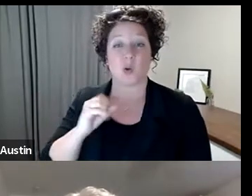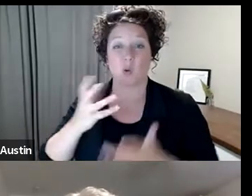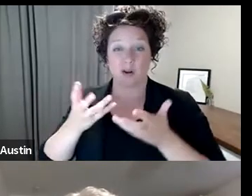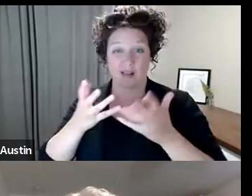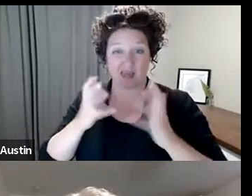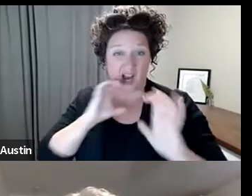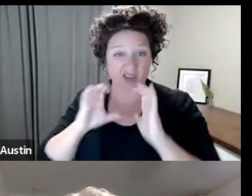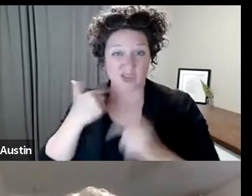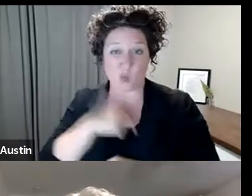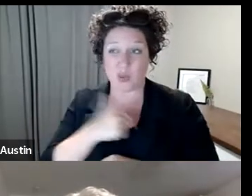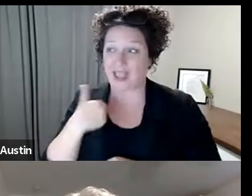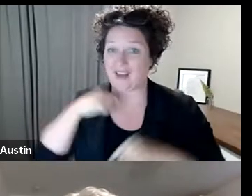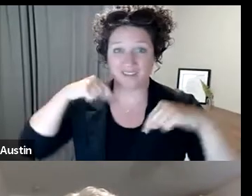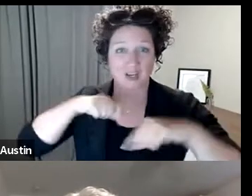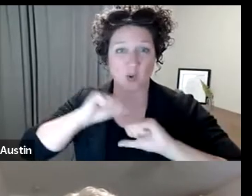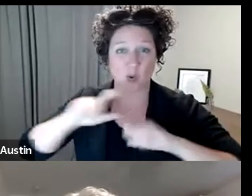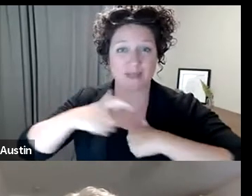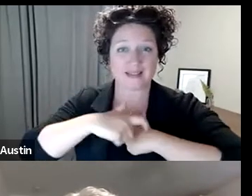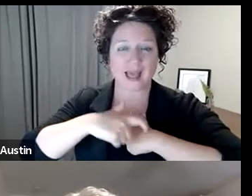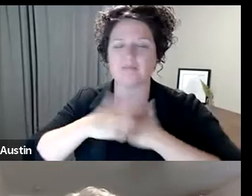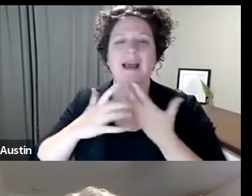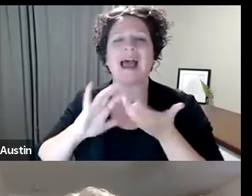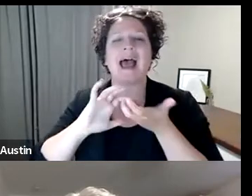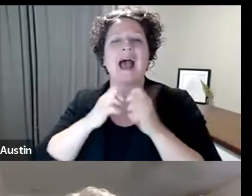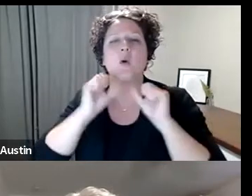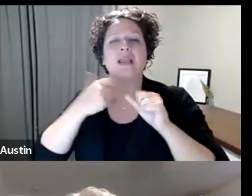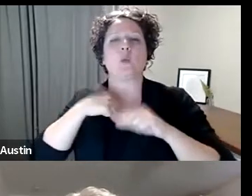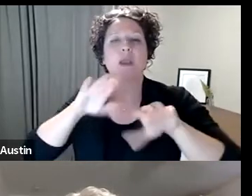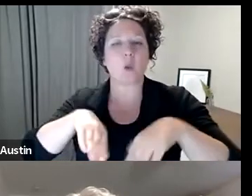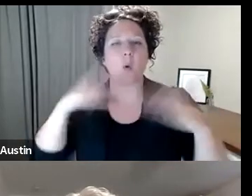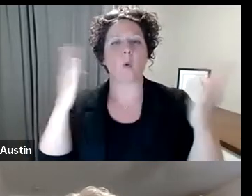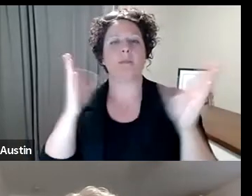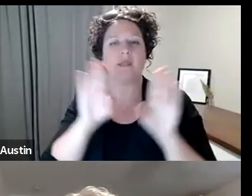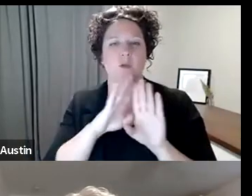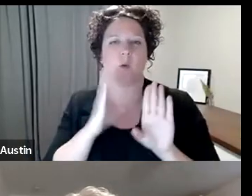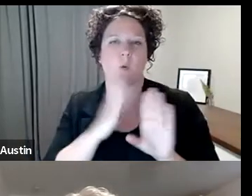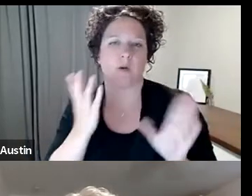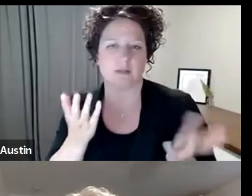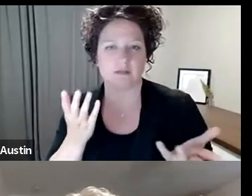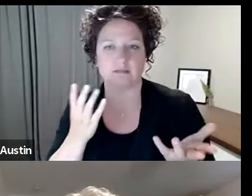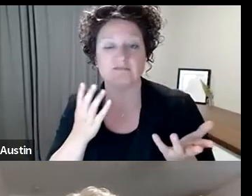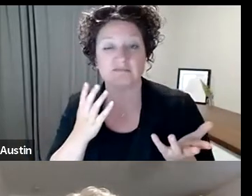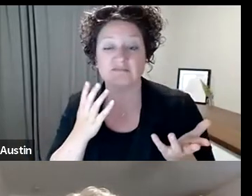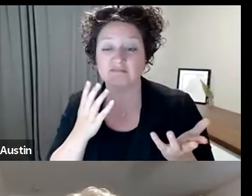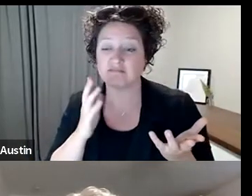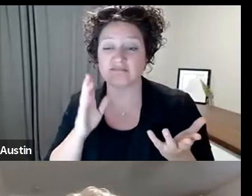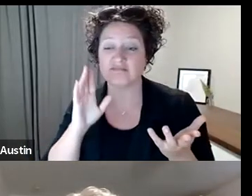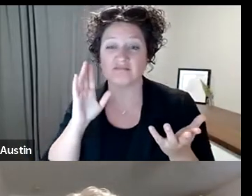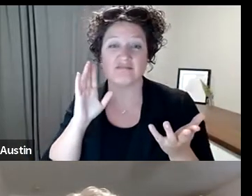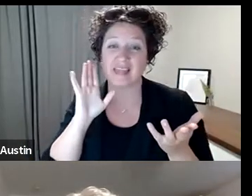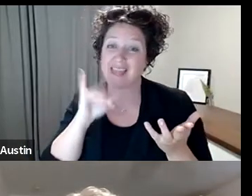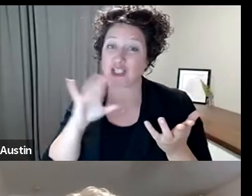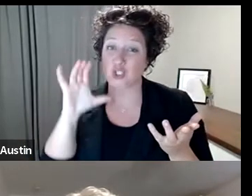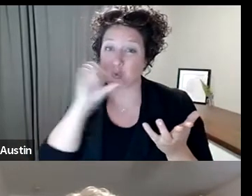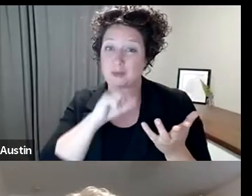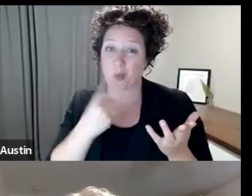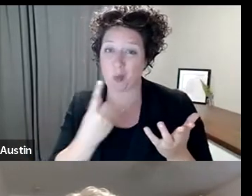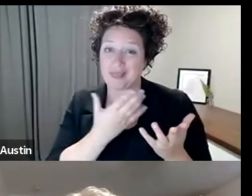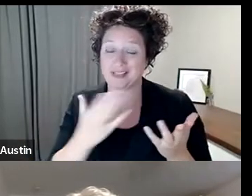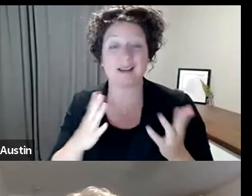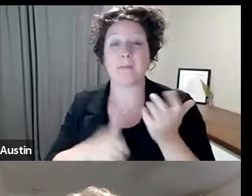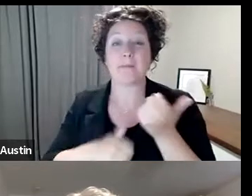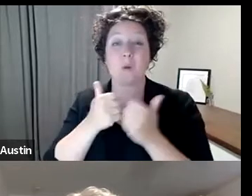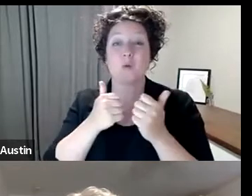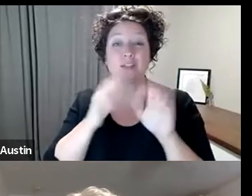all the time is how can we open the doors? And that is presuming one very important thing. Most doors